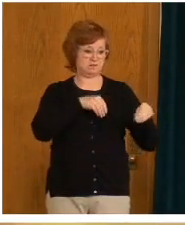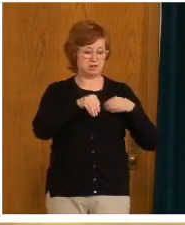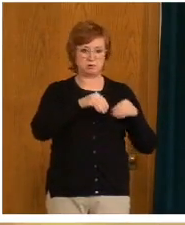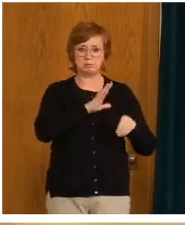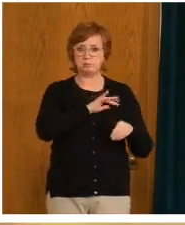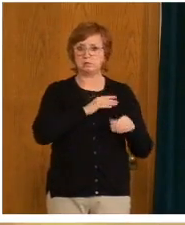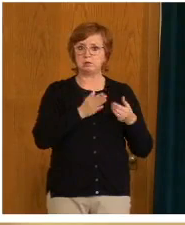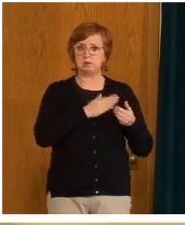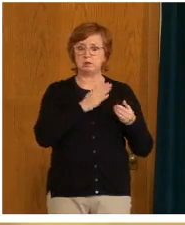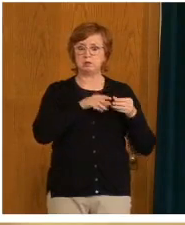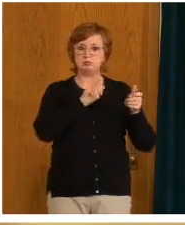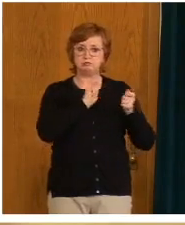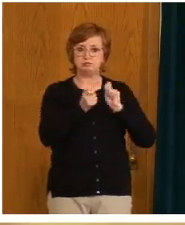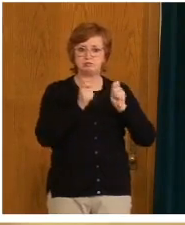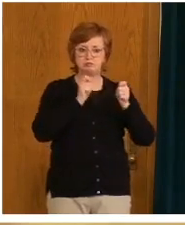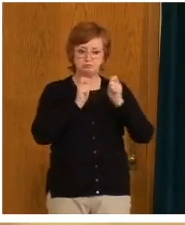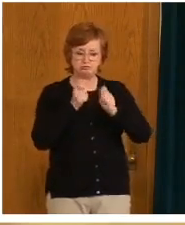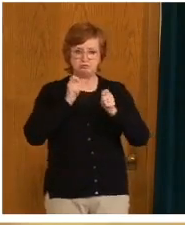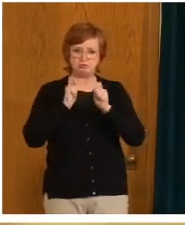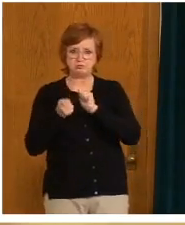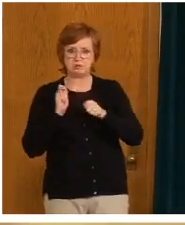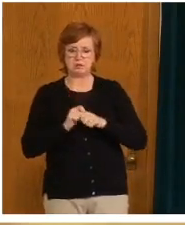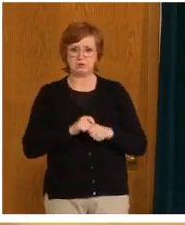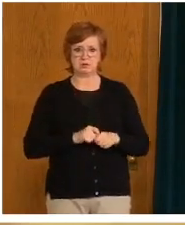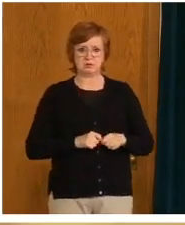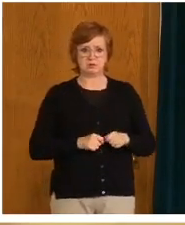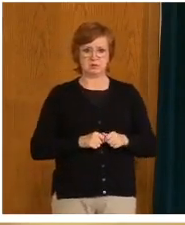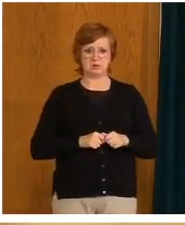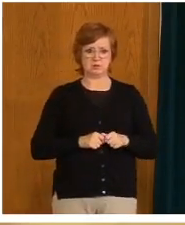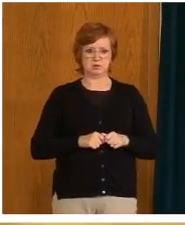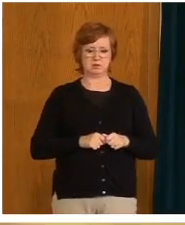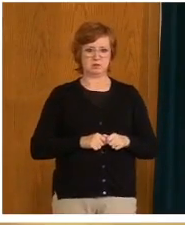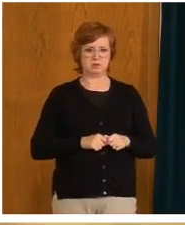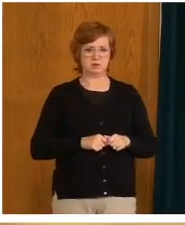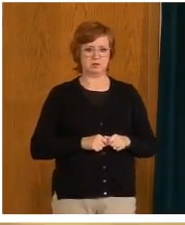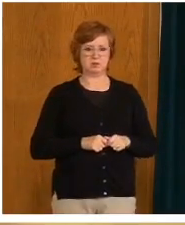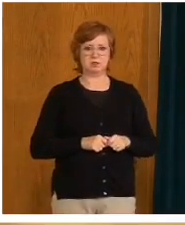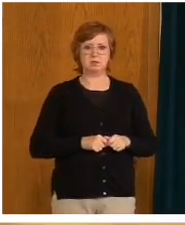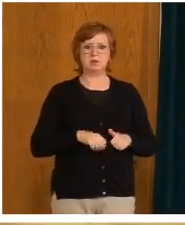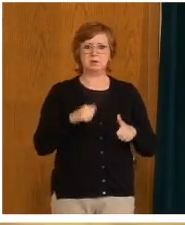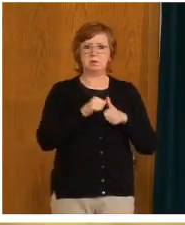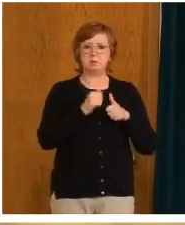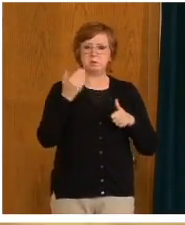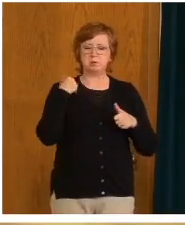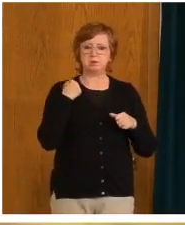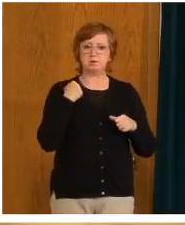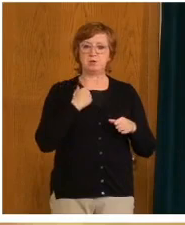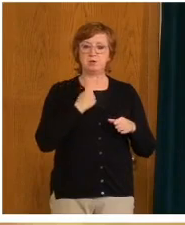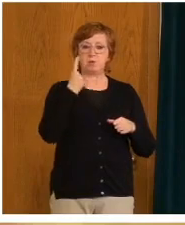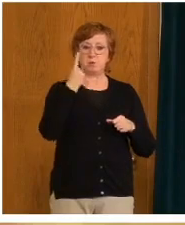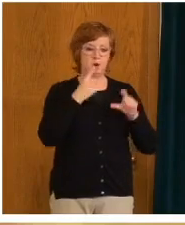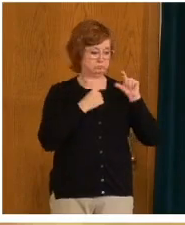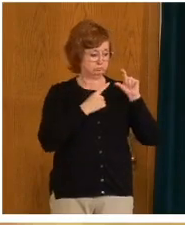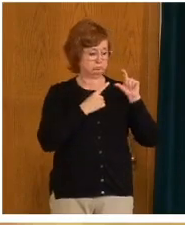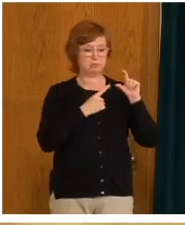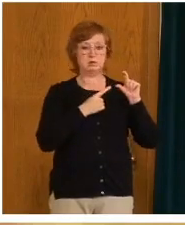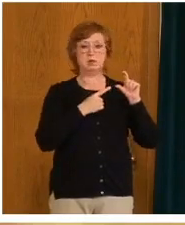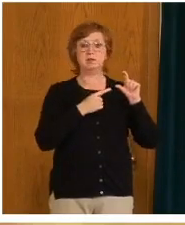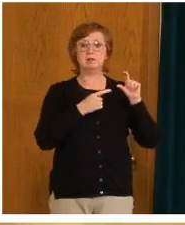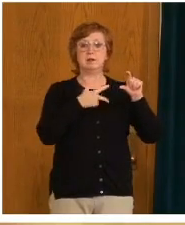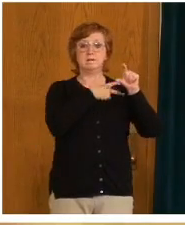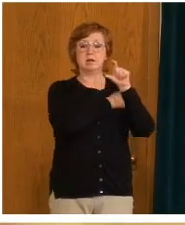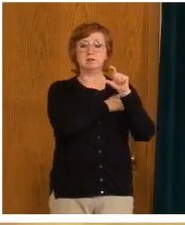ground to ensure that yes, they're getting 6, sometimes not 5 doses out of a vial, and to ensure that they're making